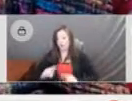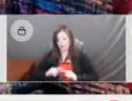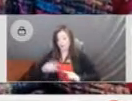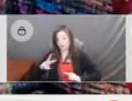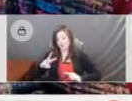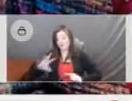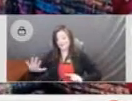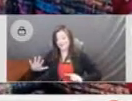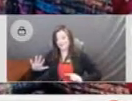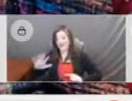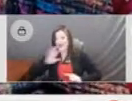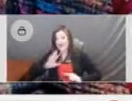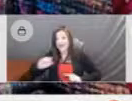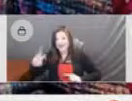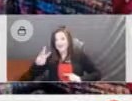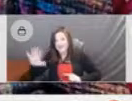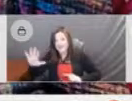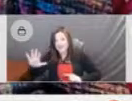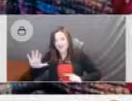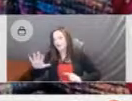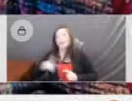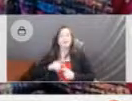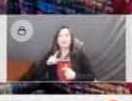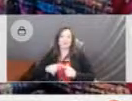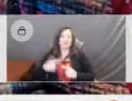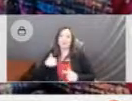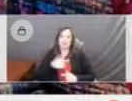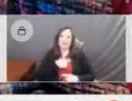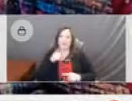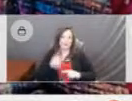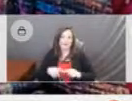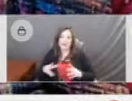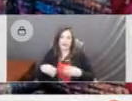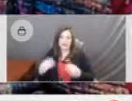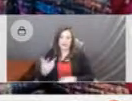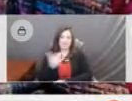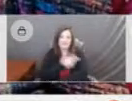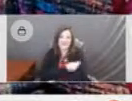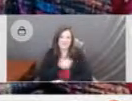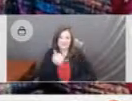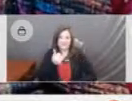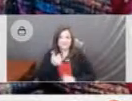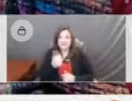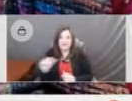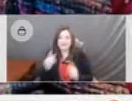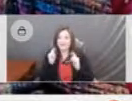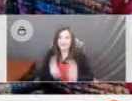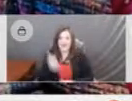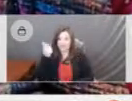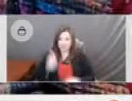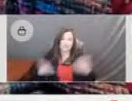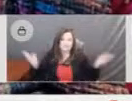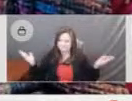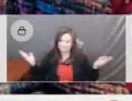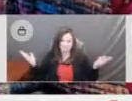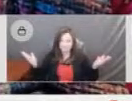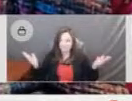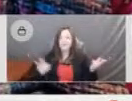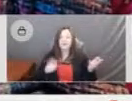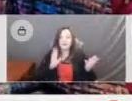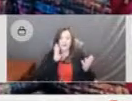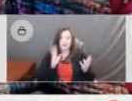to 65 and older, we wouldn't be able to vaccinate people any faster. That would simply create